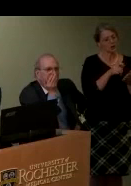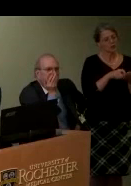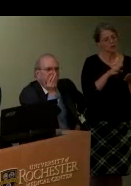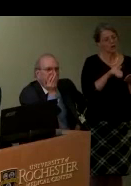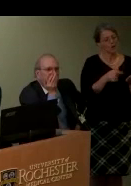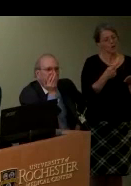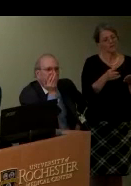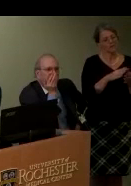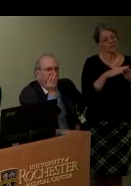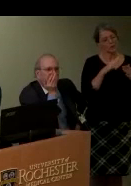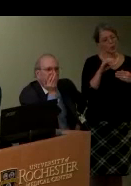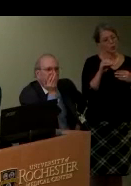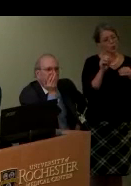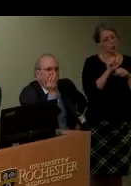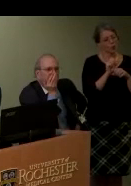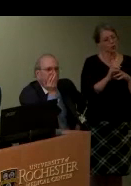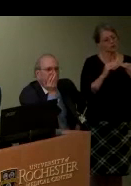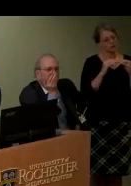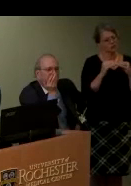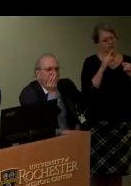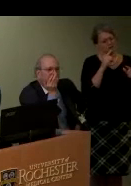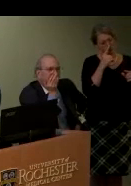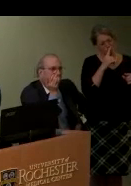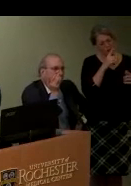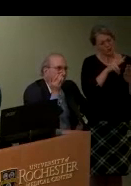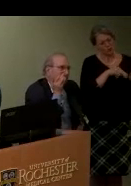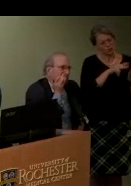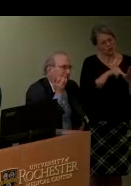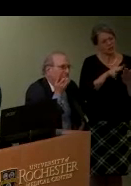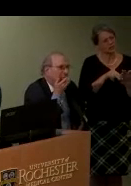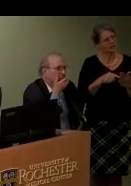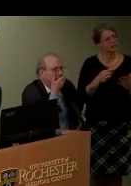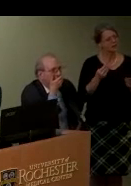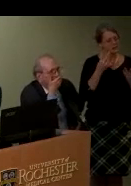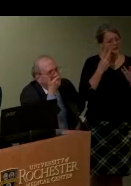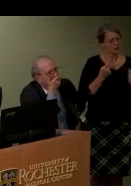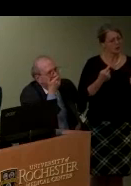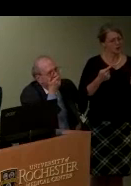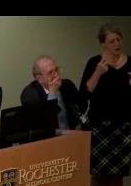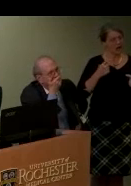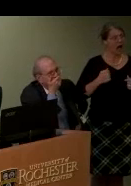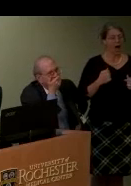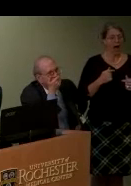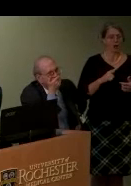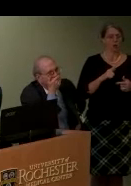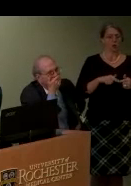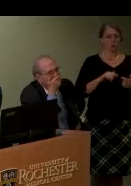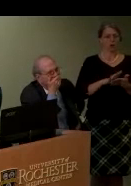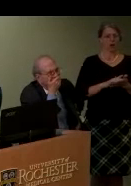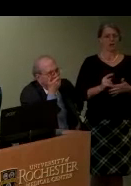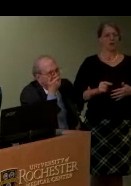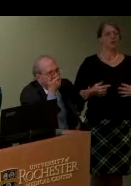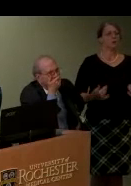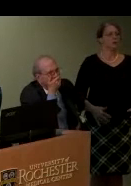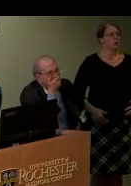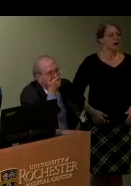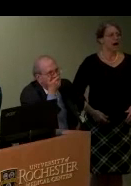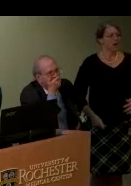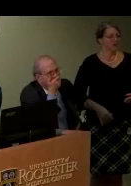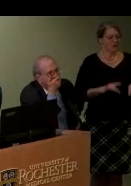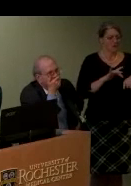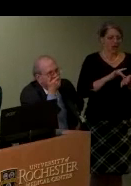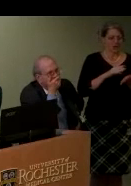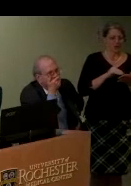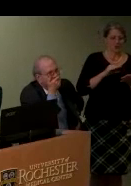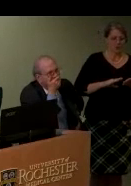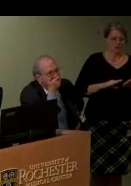his colleagues. Would you mind reading this and seeing what you think? I couldn't believe it. I was a medical student with